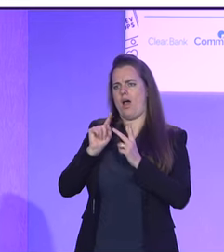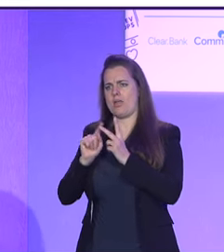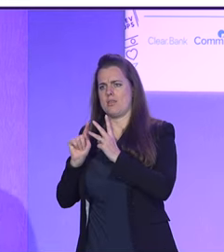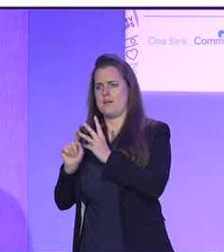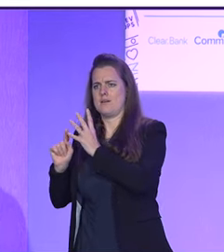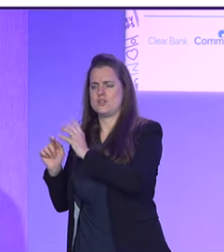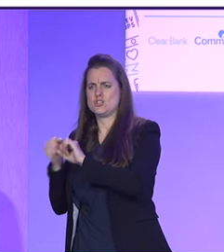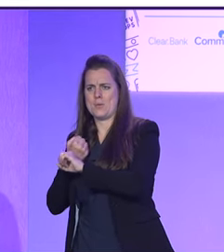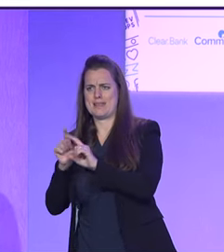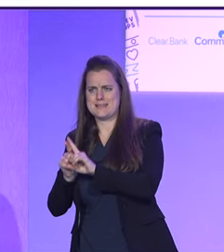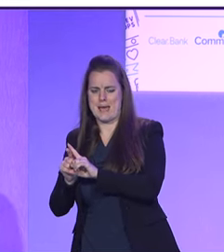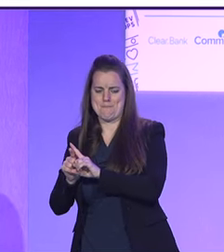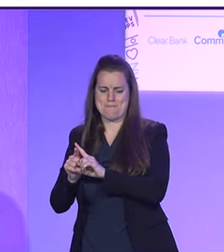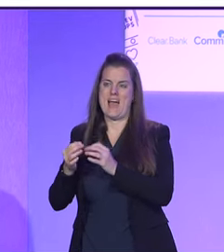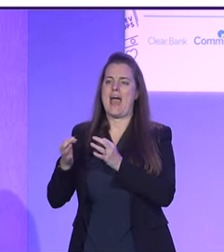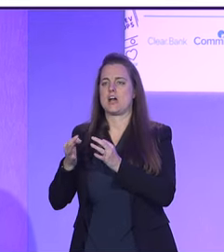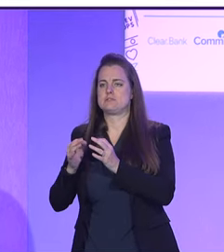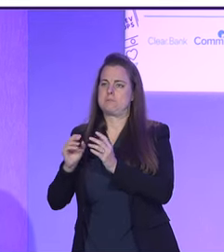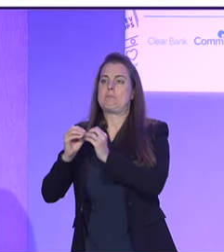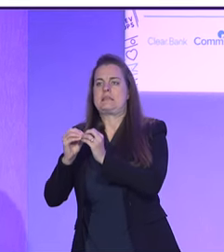Now, because of this